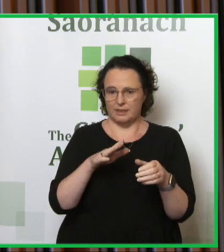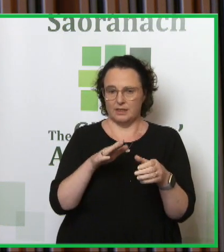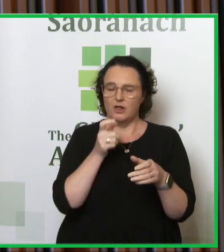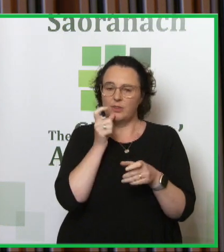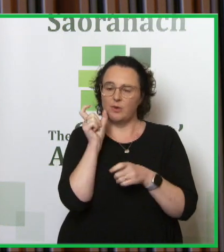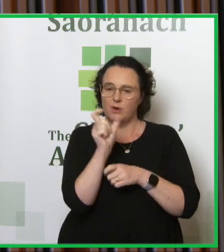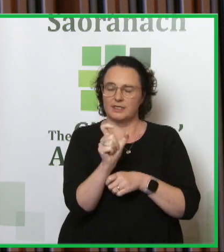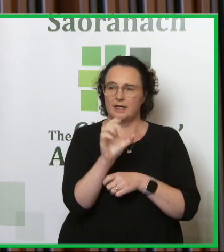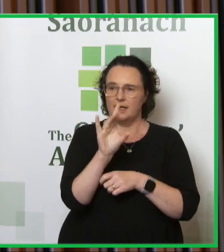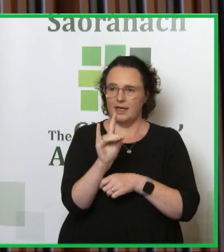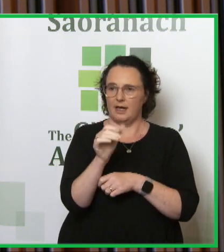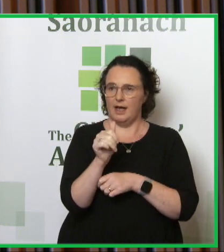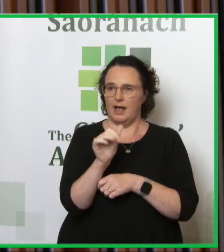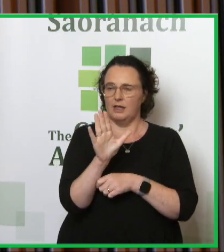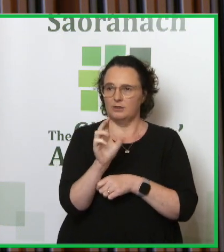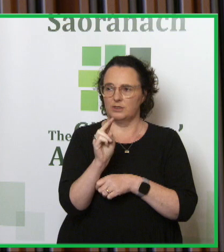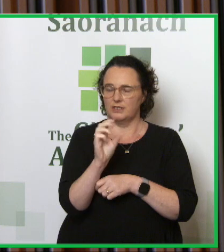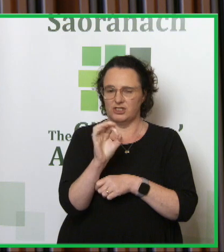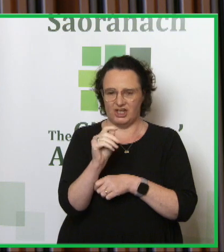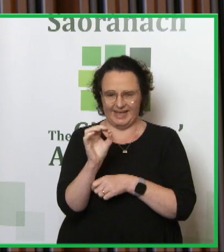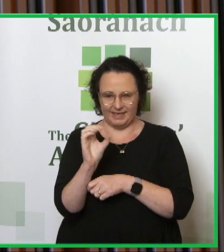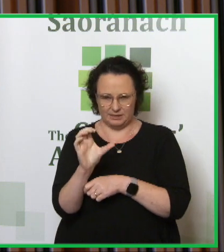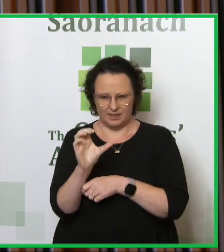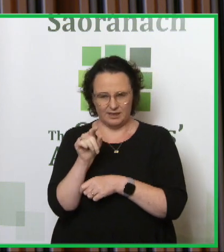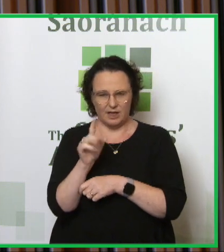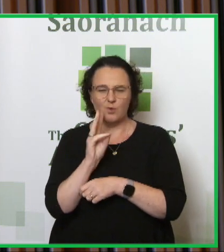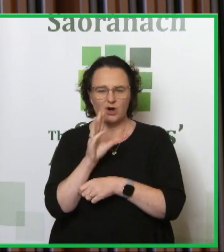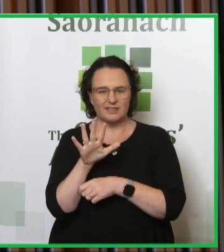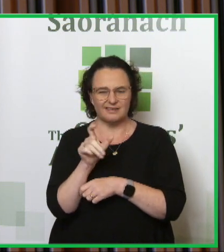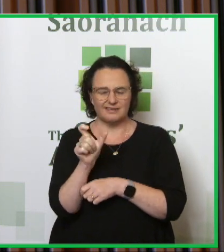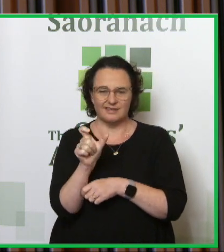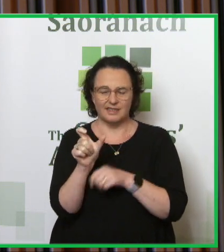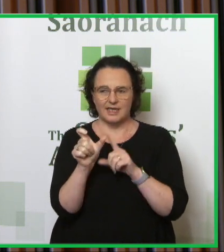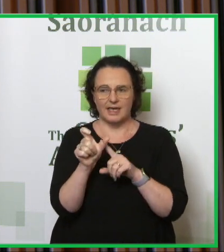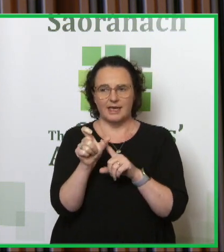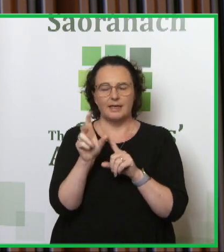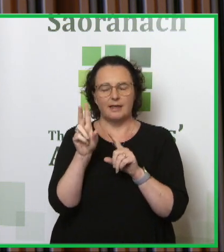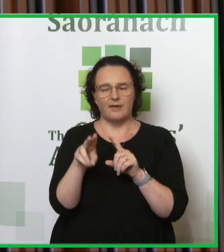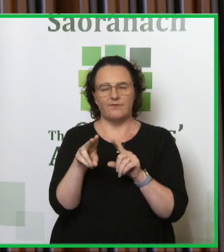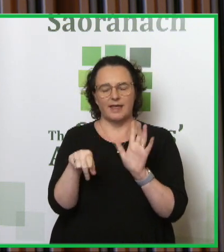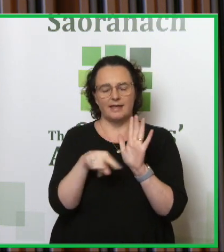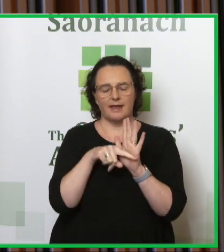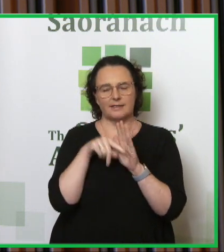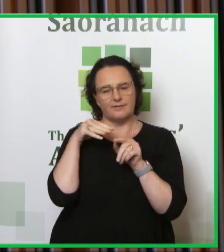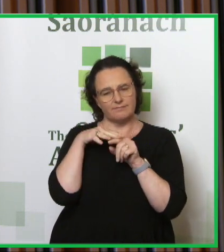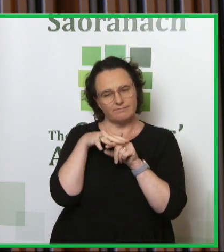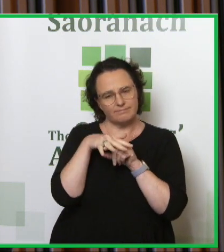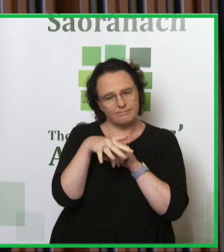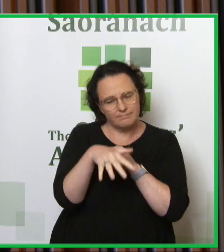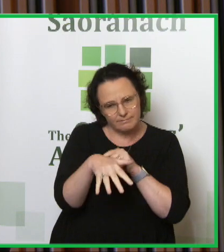word hallucinogenic, and I'd ask that to be taken away. There's a negative connotation to that, and we don't attach